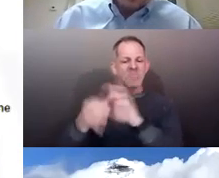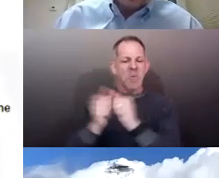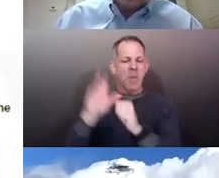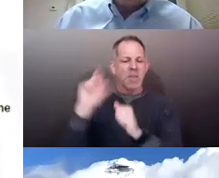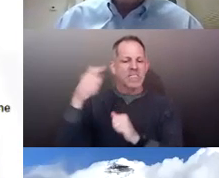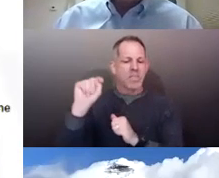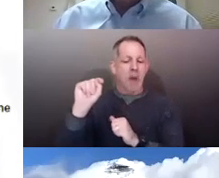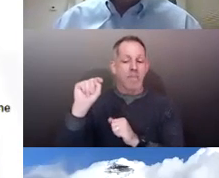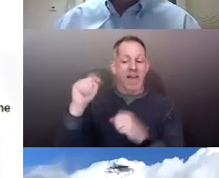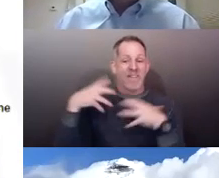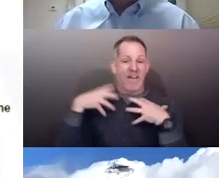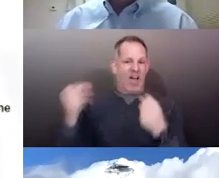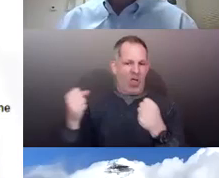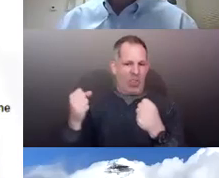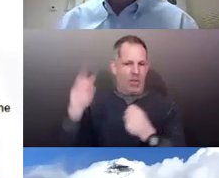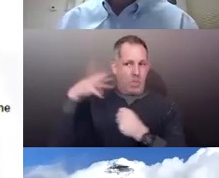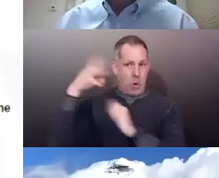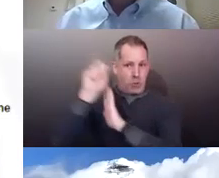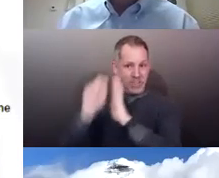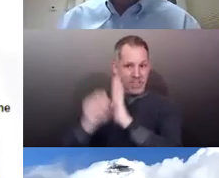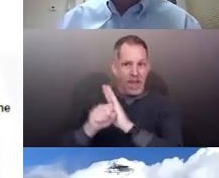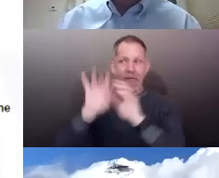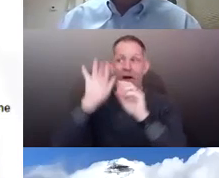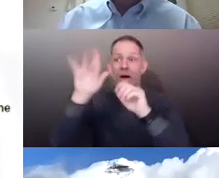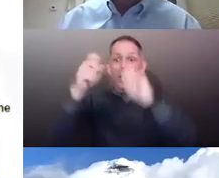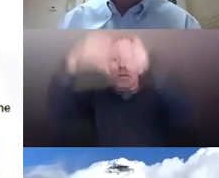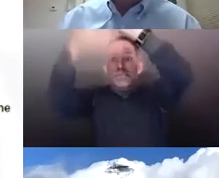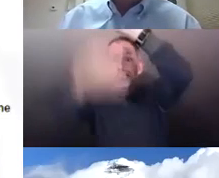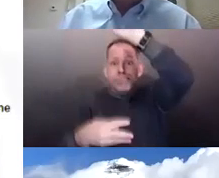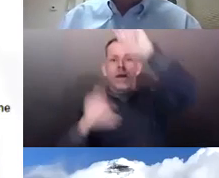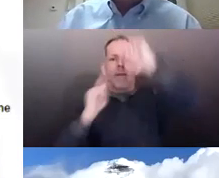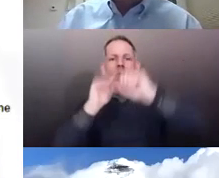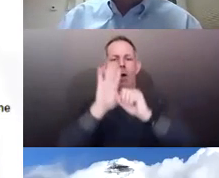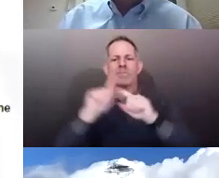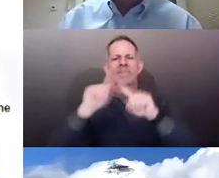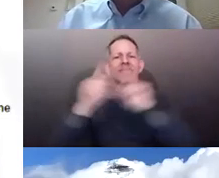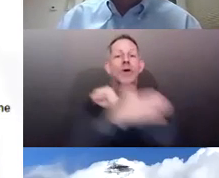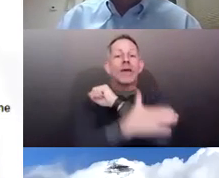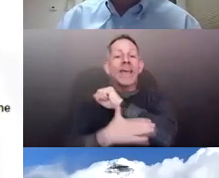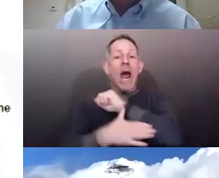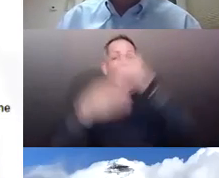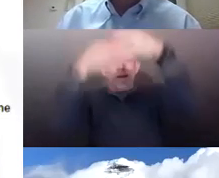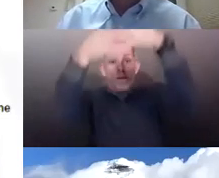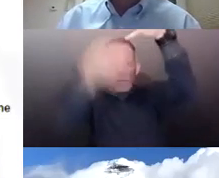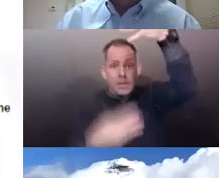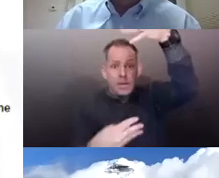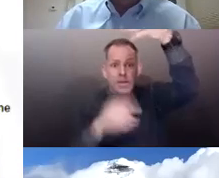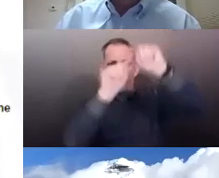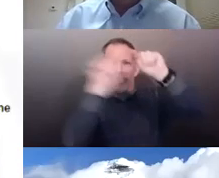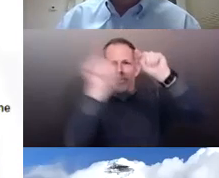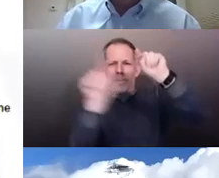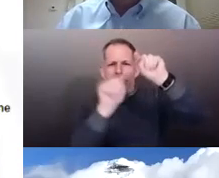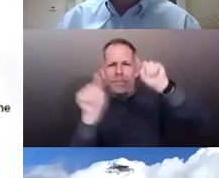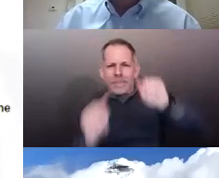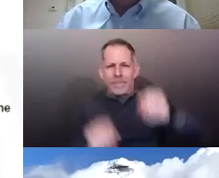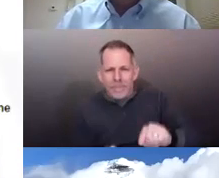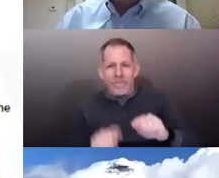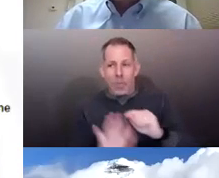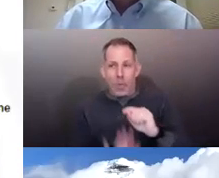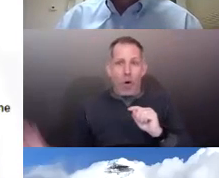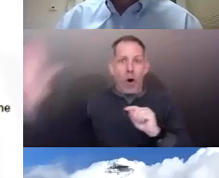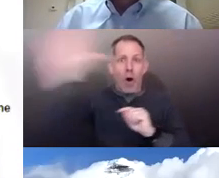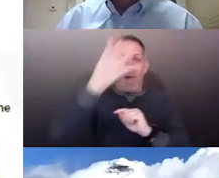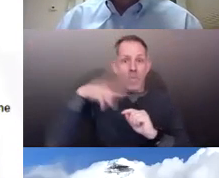other counties. I'll just remind you that sometimes our reported data and what you see on their dashboard will differ slightly due